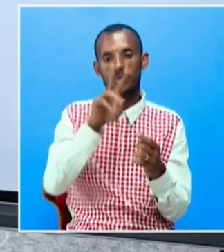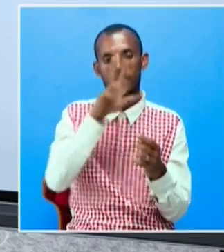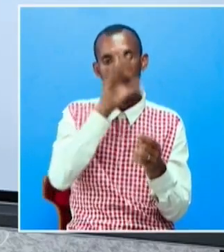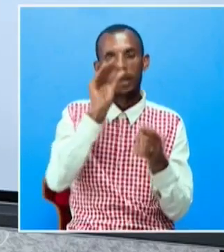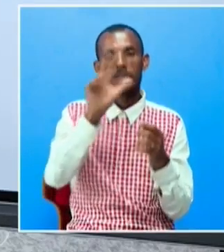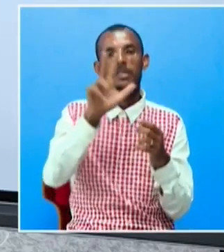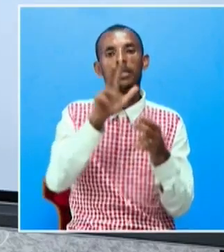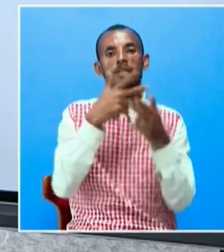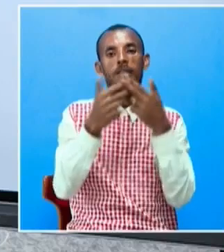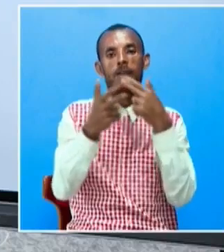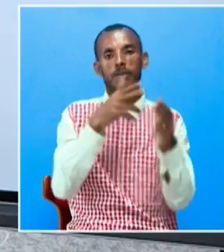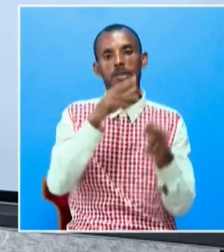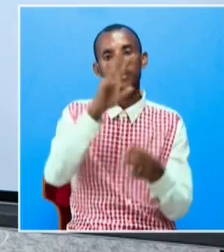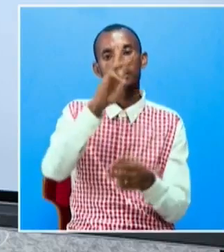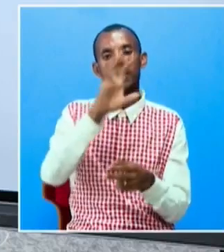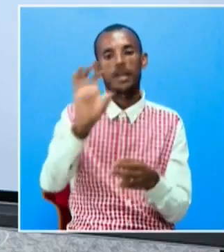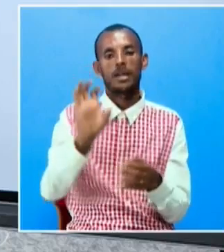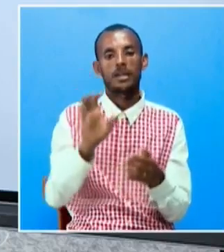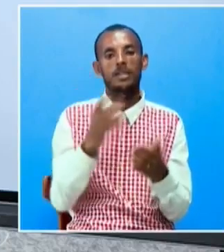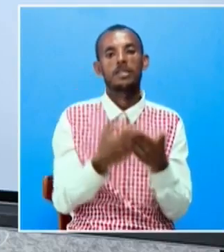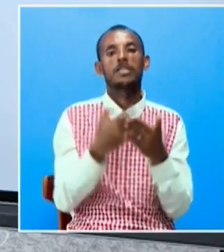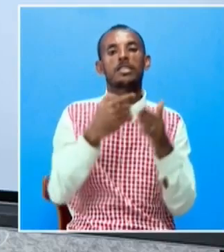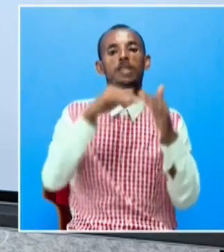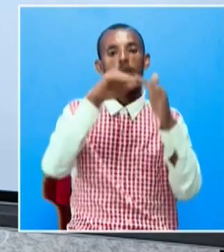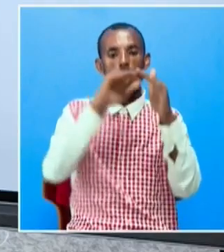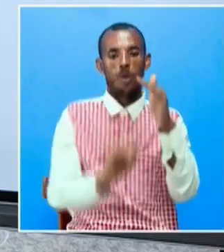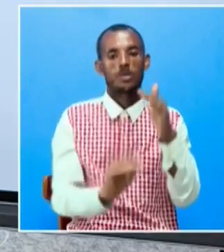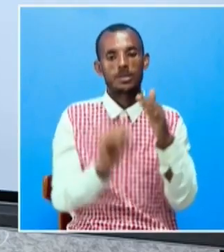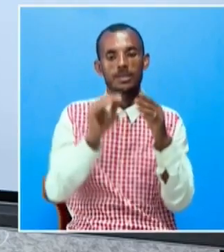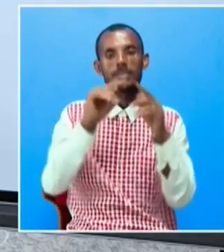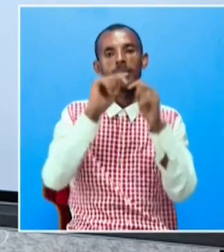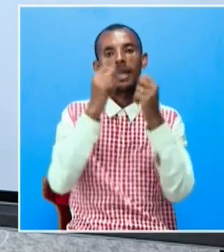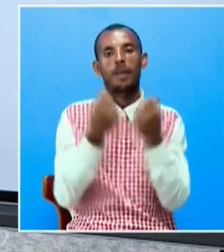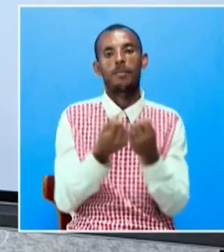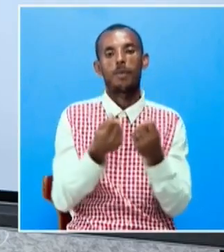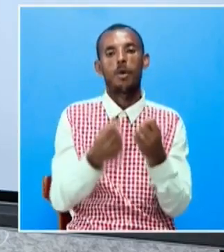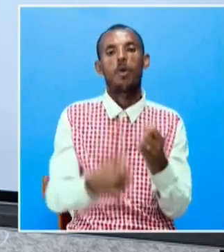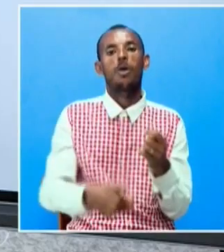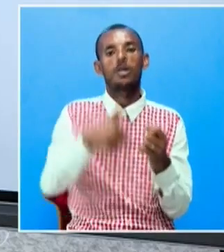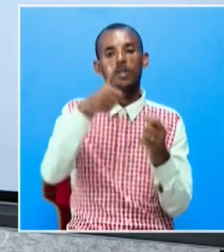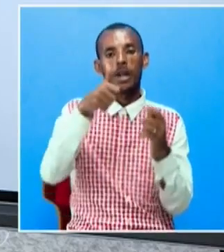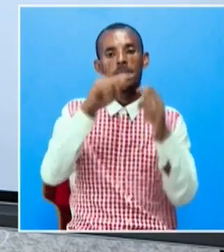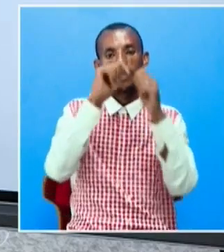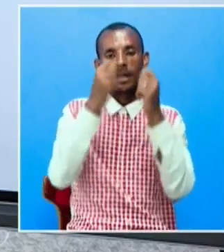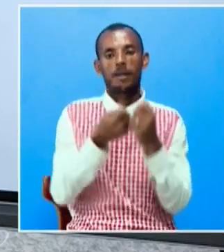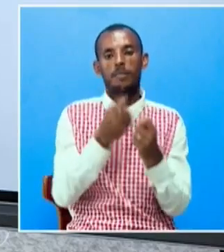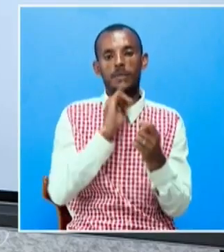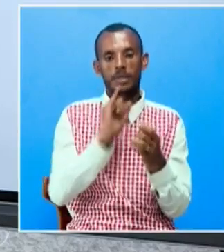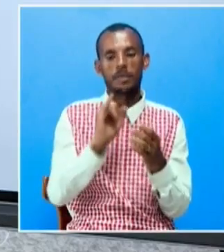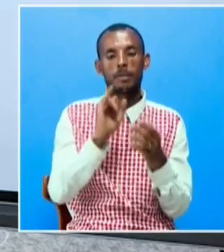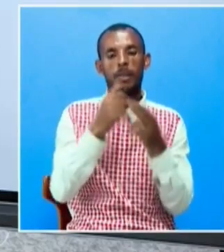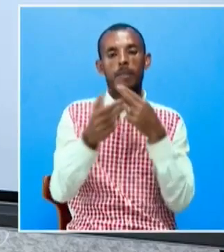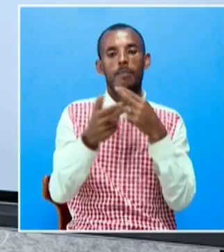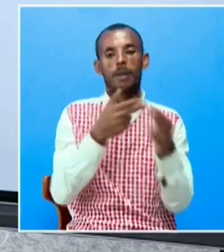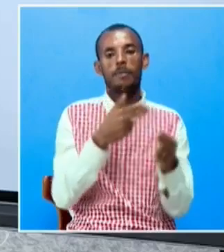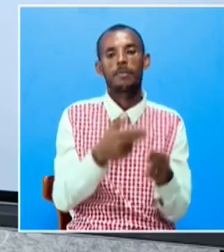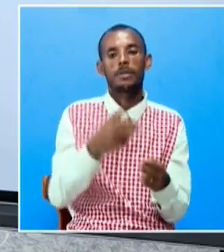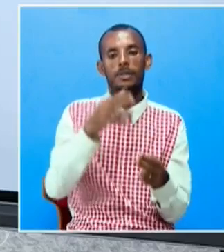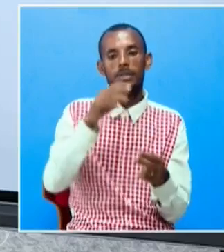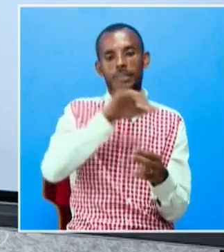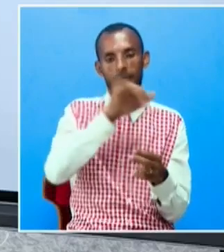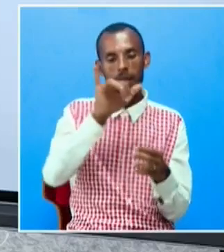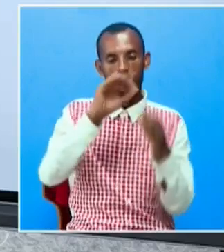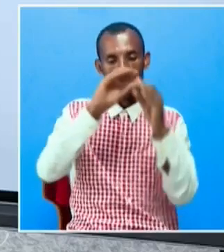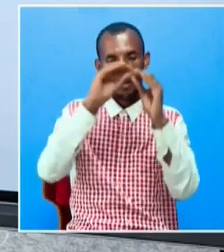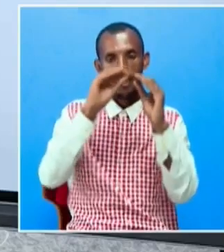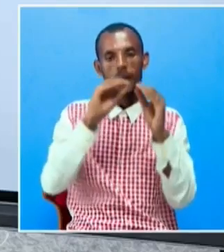original number, since this one is the last term. So original term is obtained by multiplying by same number,